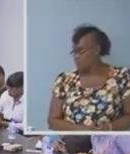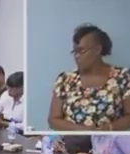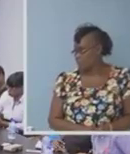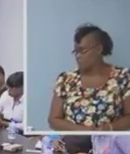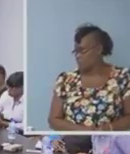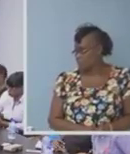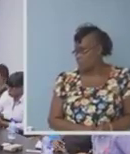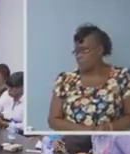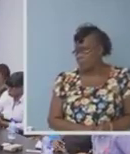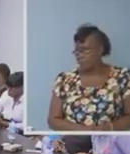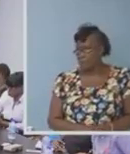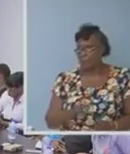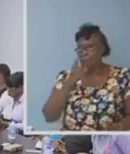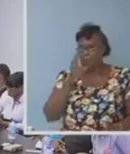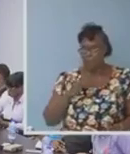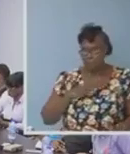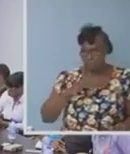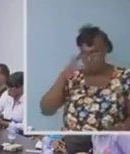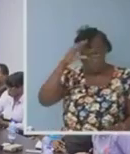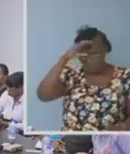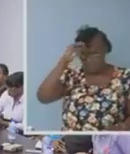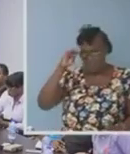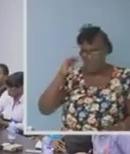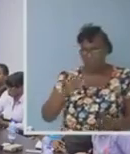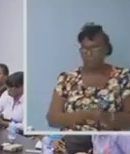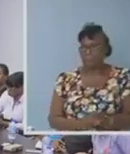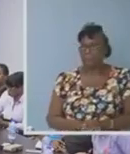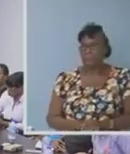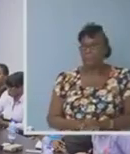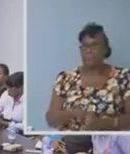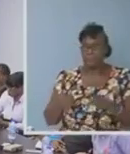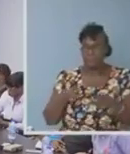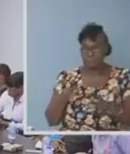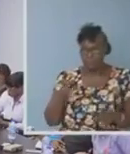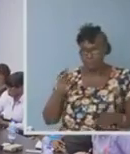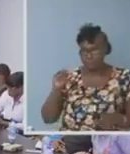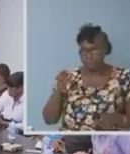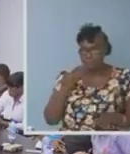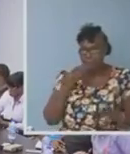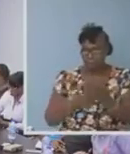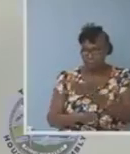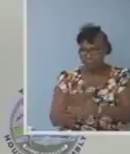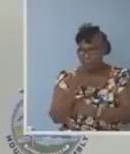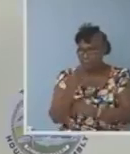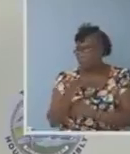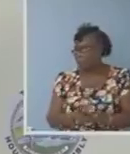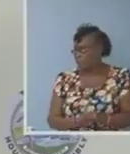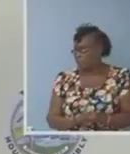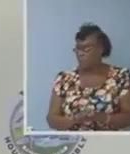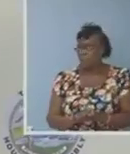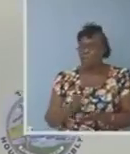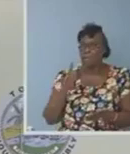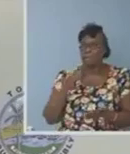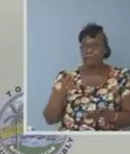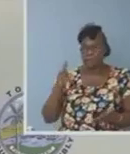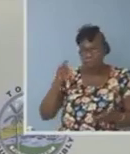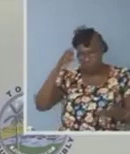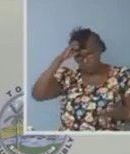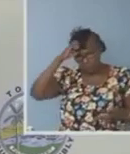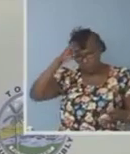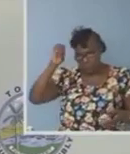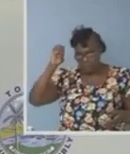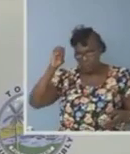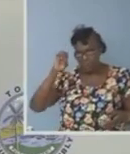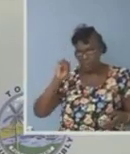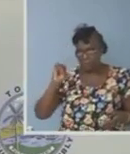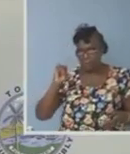Ladies and gentlemen, members of the media, good morning. The Division of Education, Innovation and